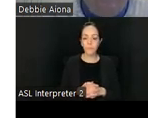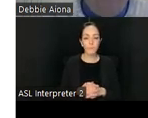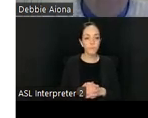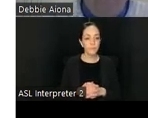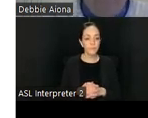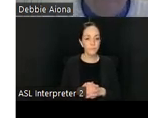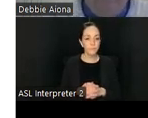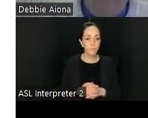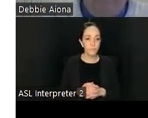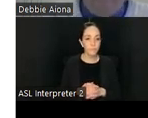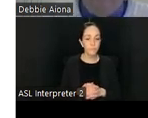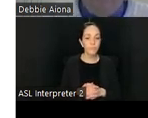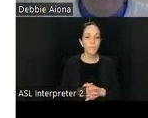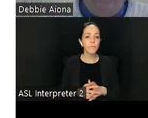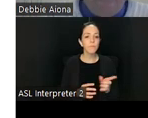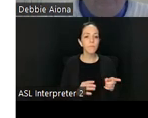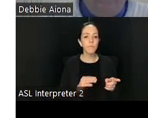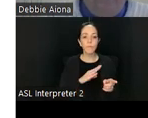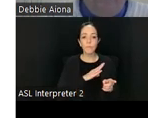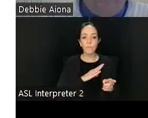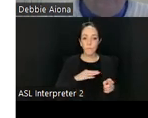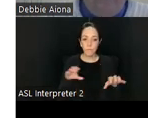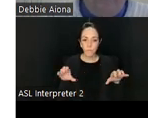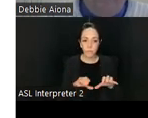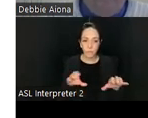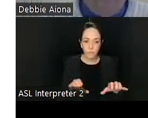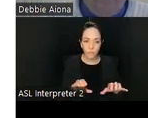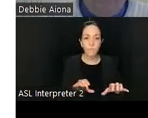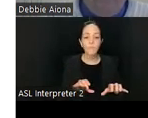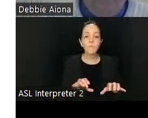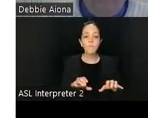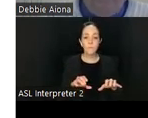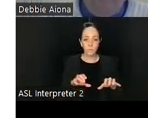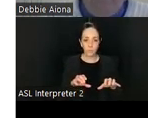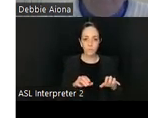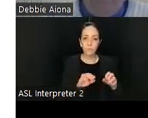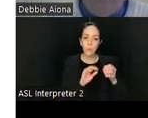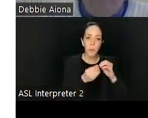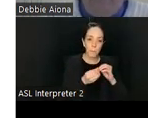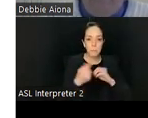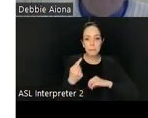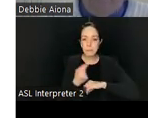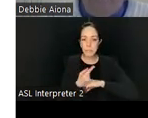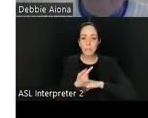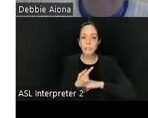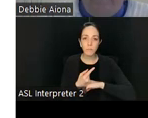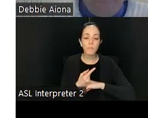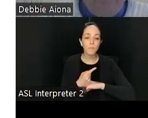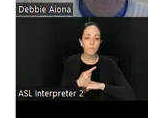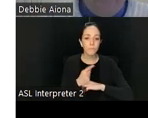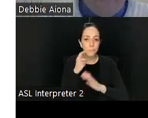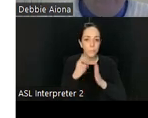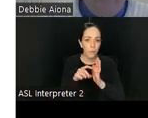at board actions by case number, date, and findings, trends related to member history and complaint